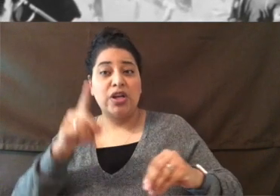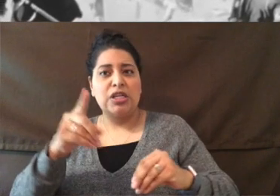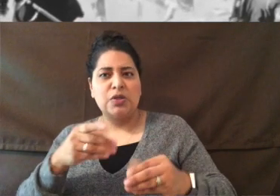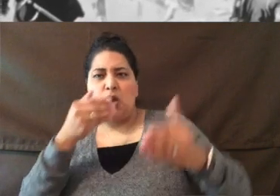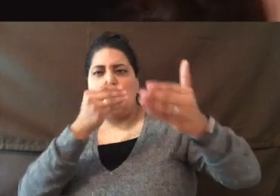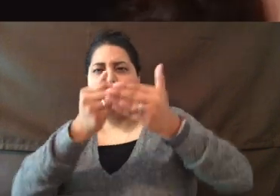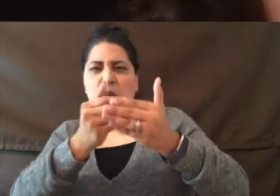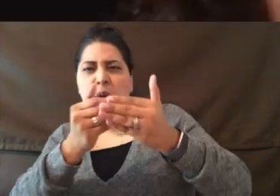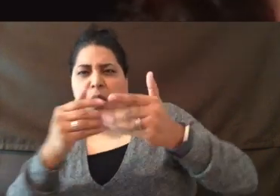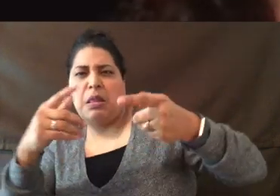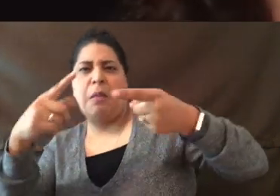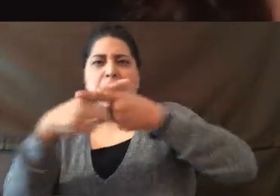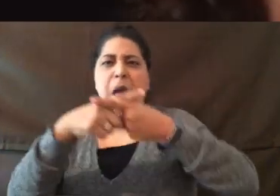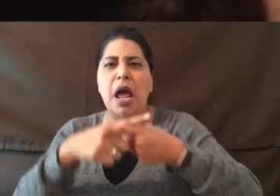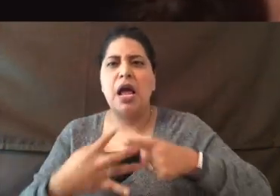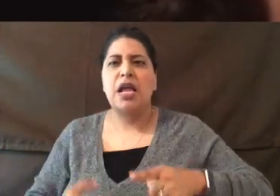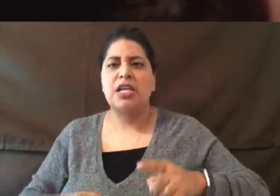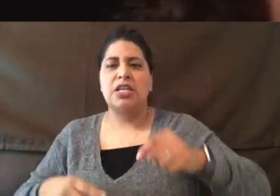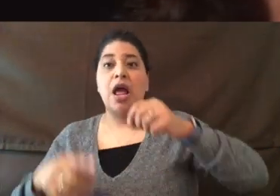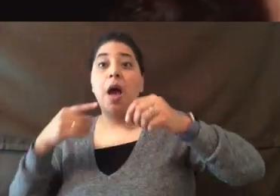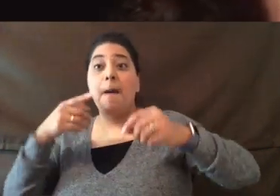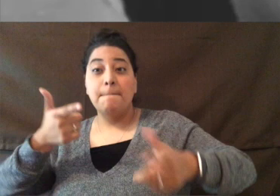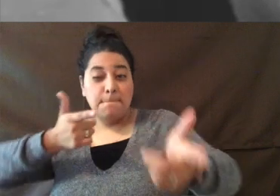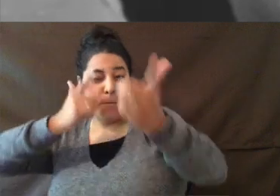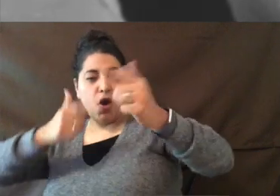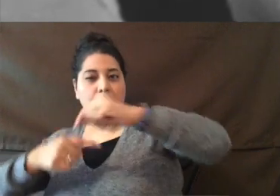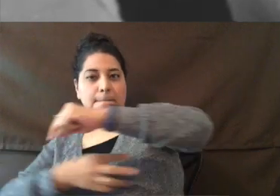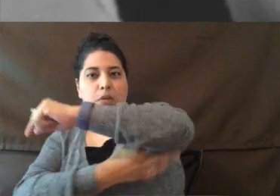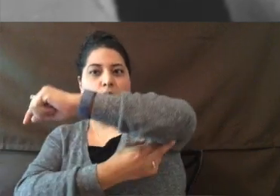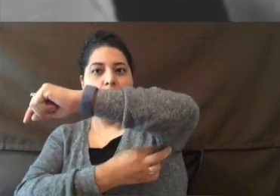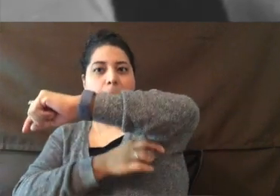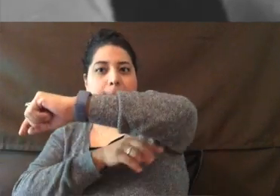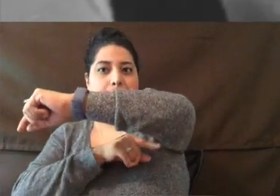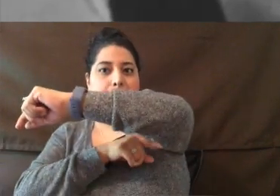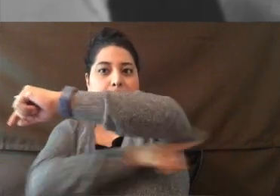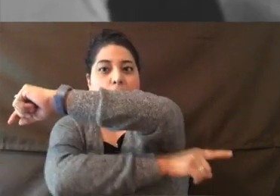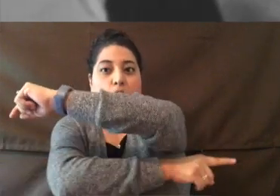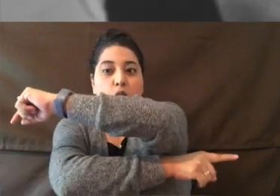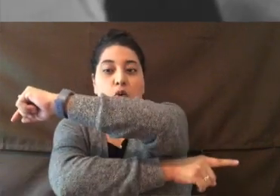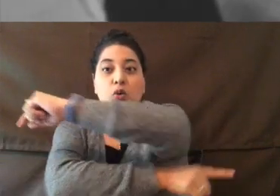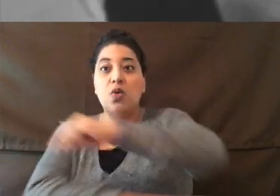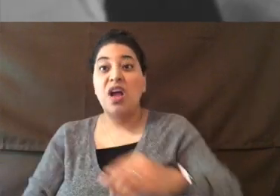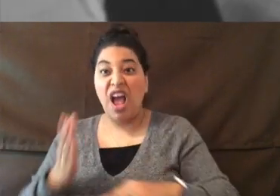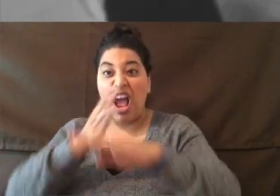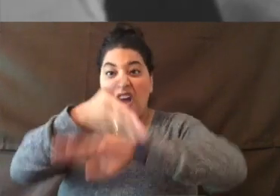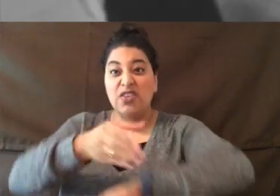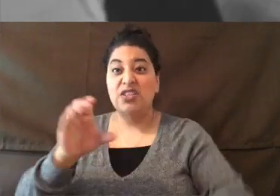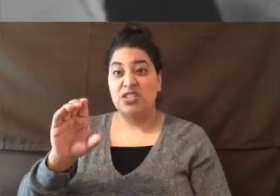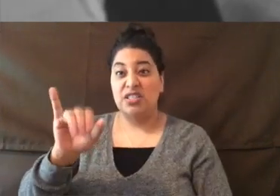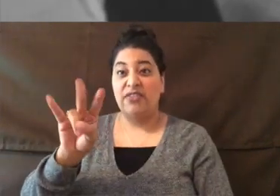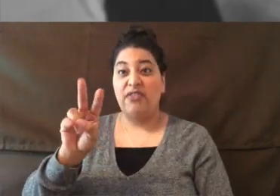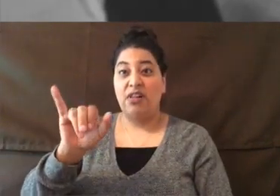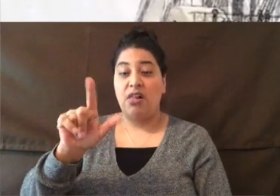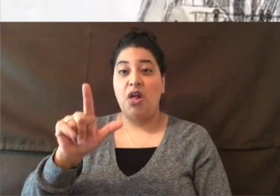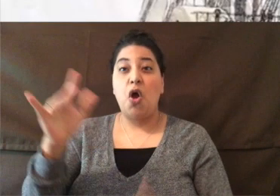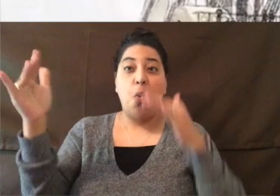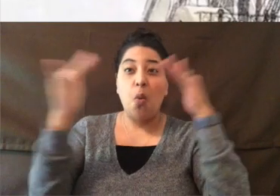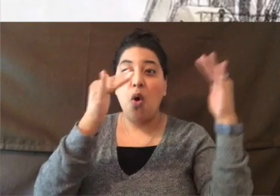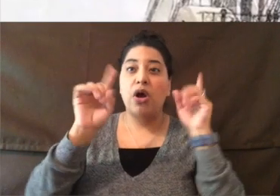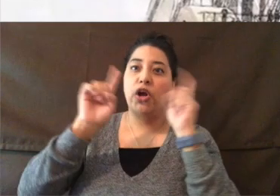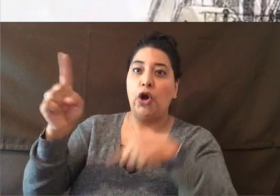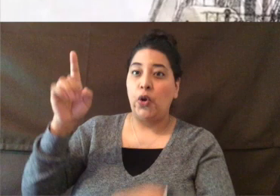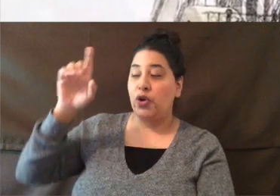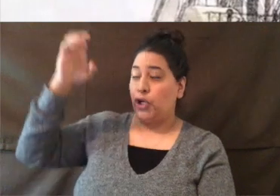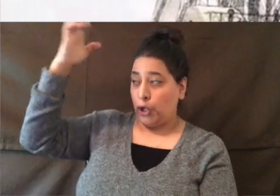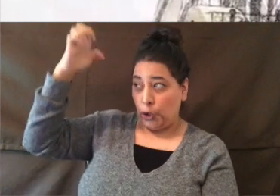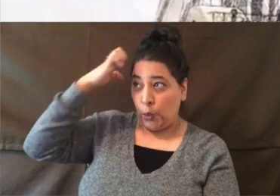at Antietam, she was so close to the battlefield that a bullet actually pierced through the sleeve of her dress. After the Civil War, Barton traveled